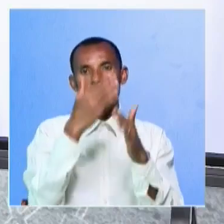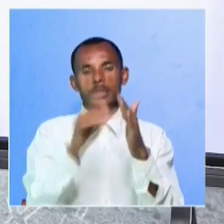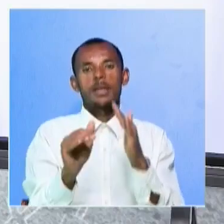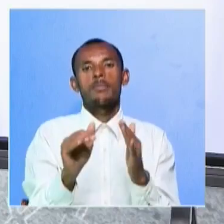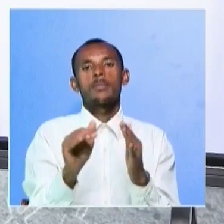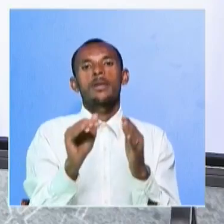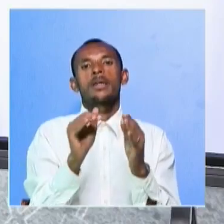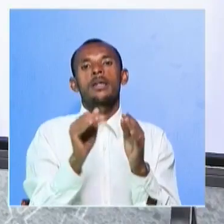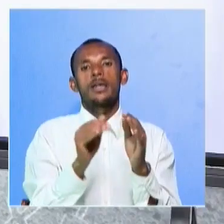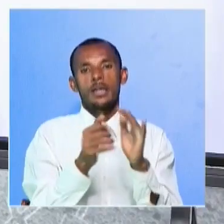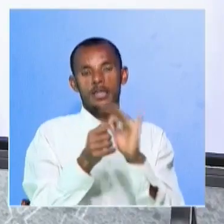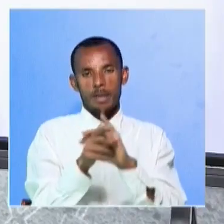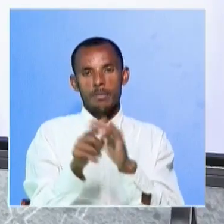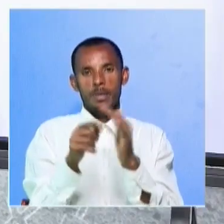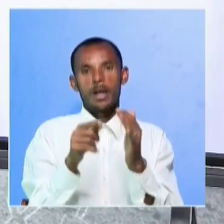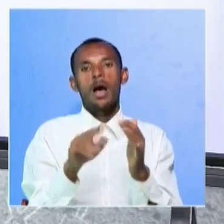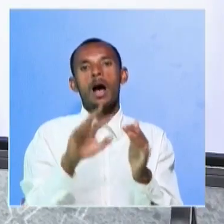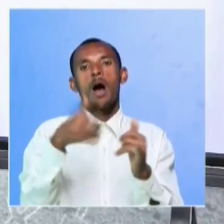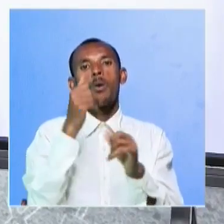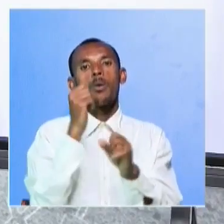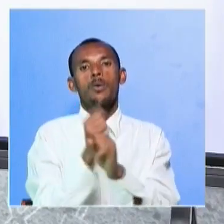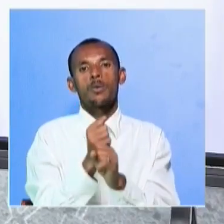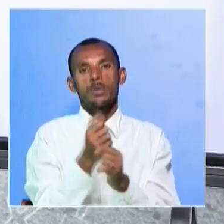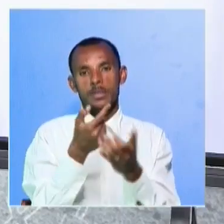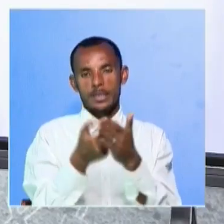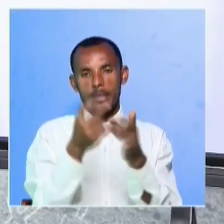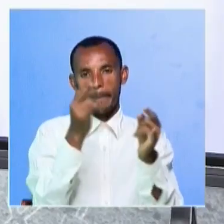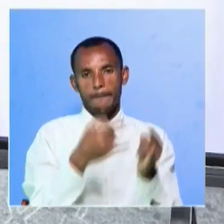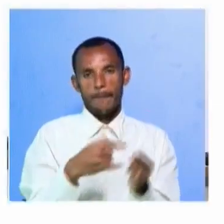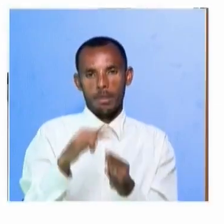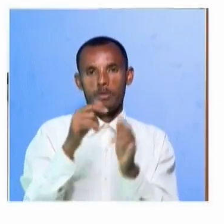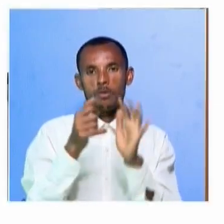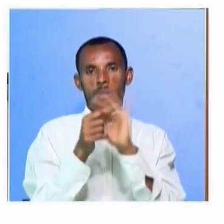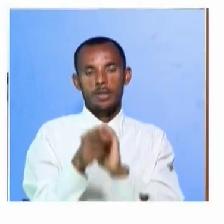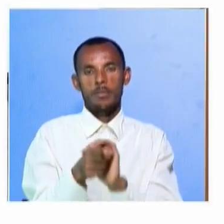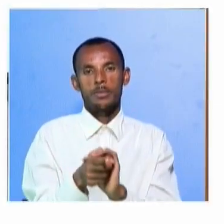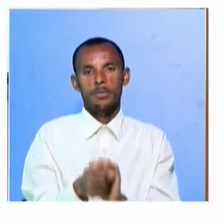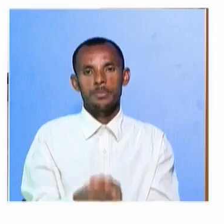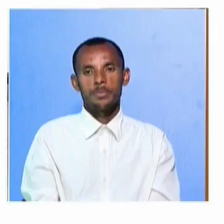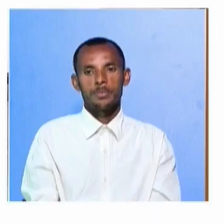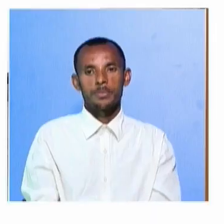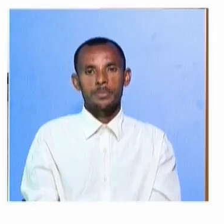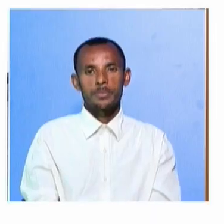how we can apply this method. For example,